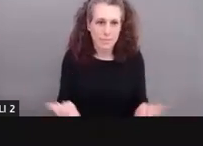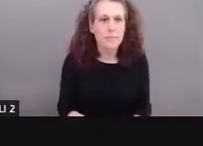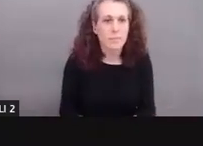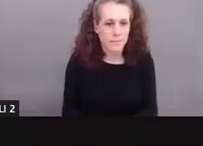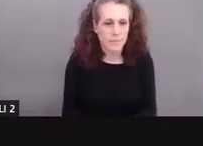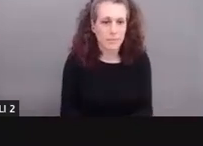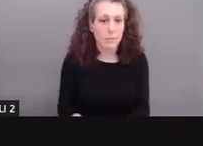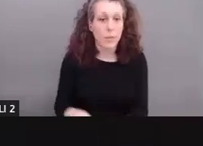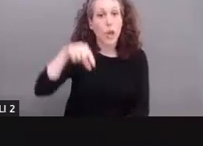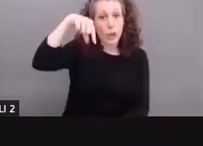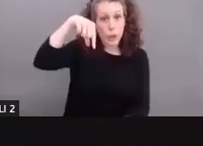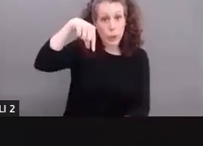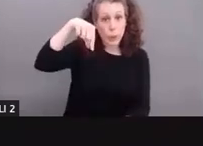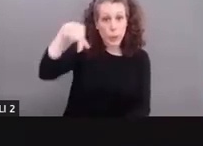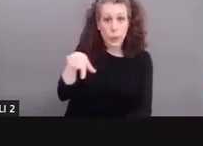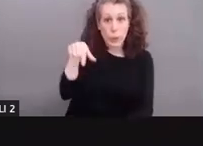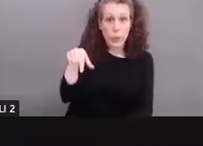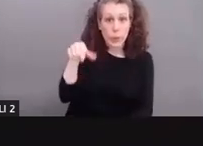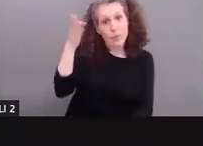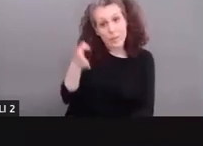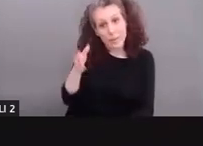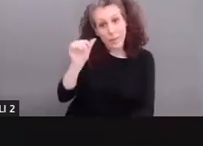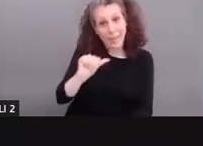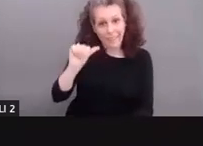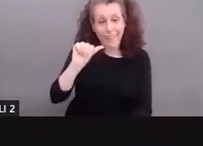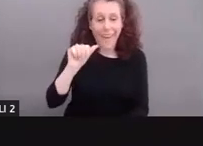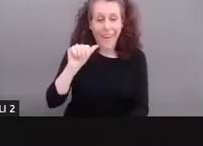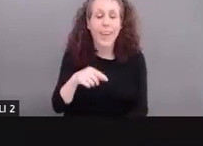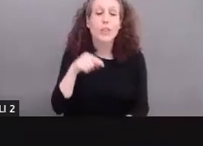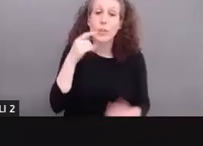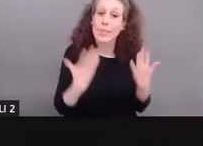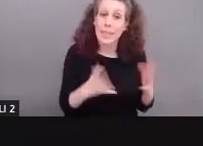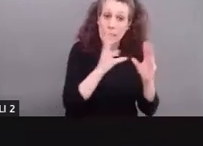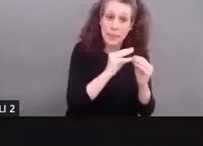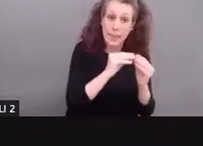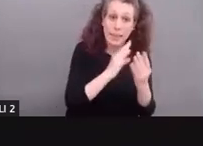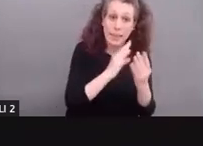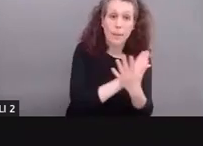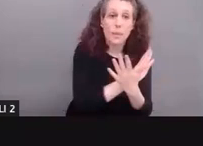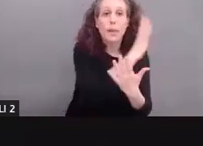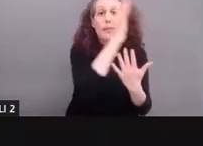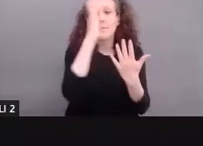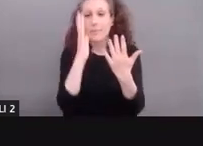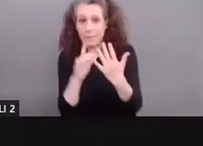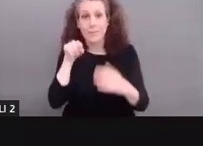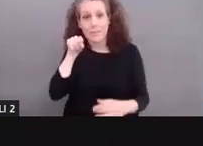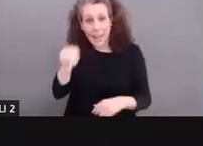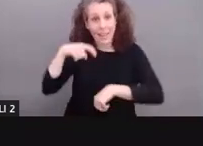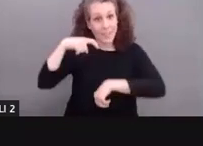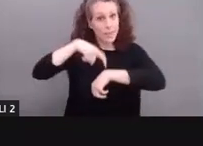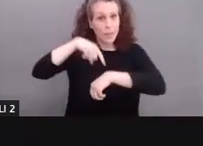that there's a part of the last part of the meeting or the workshop is dedicated to question and answers from the